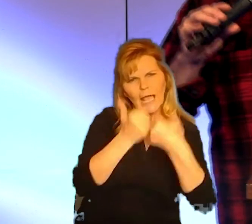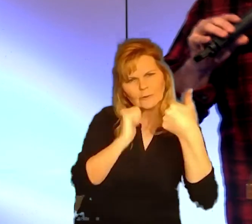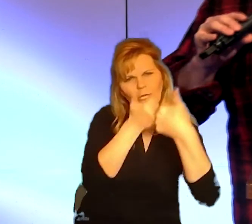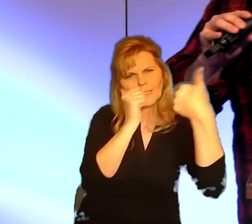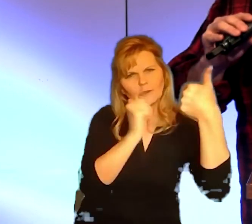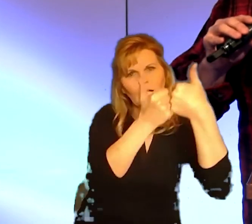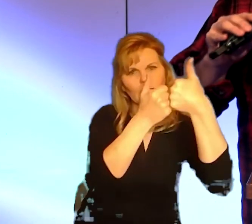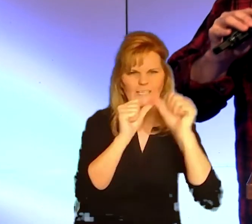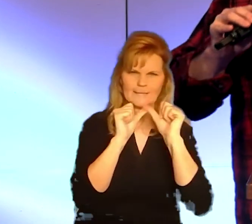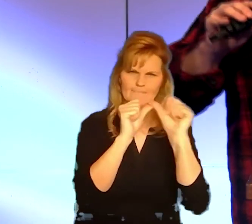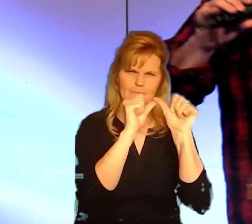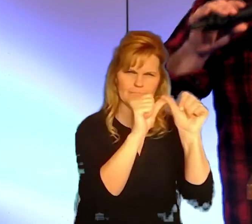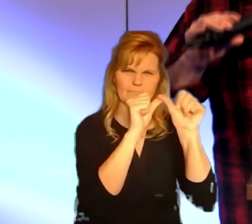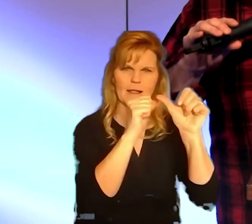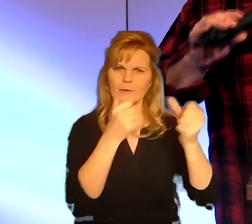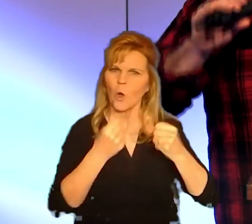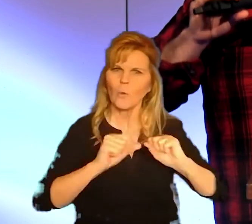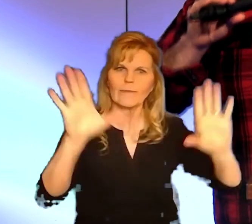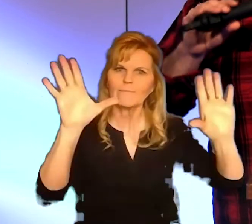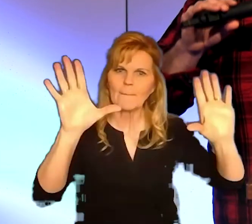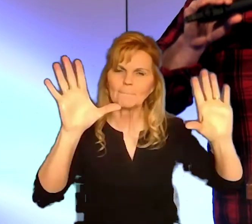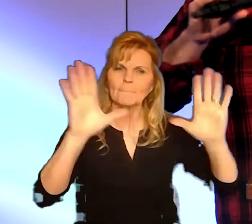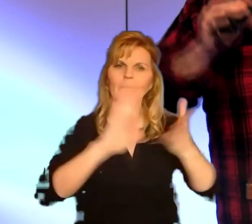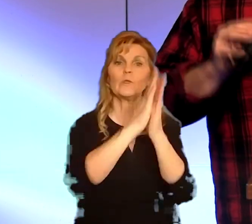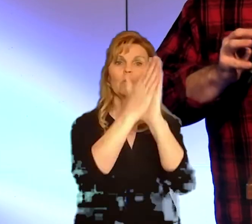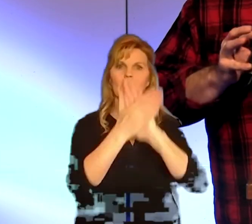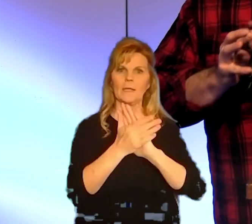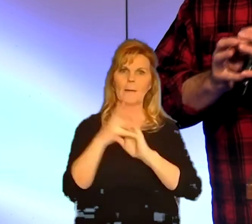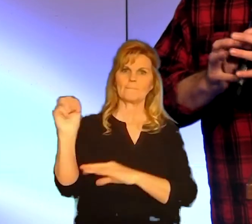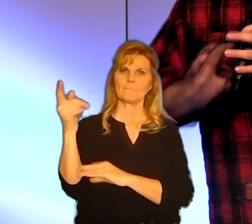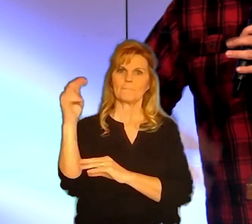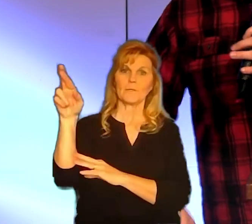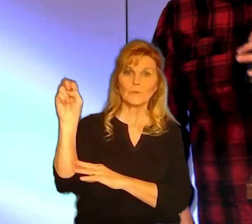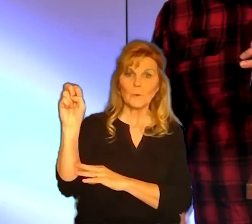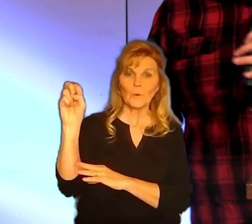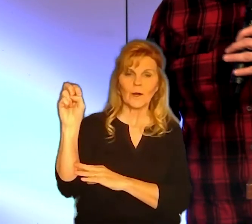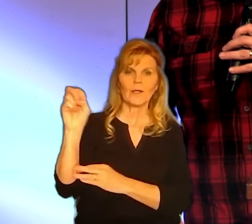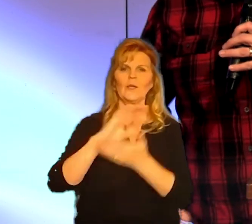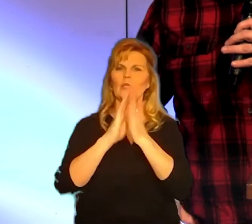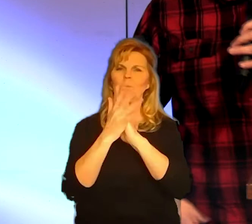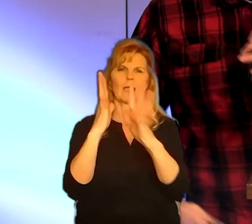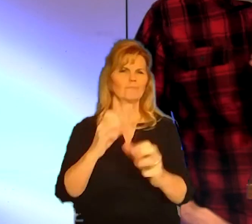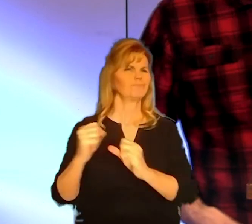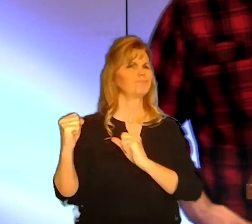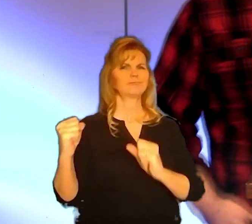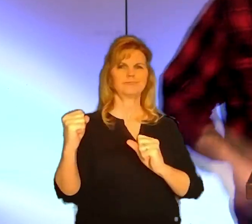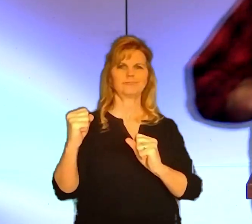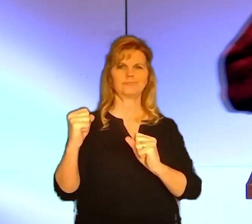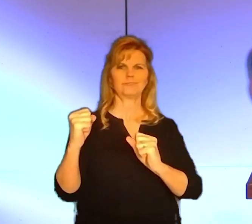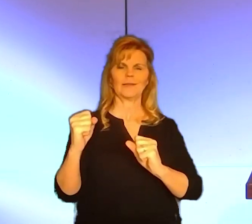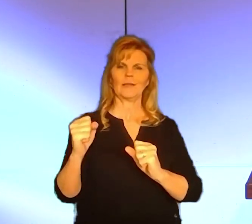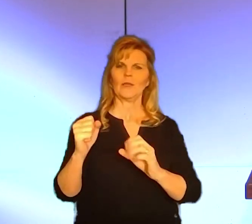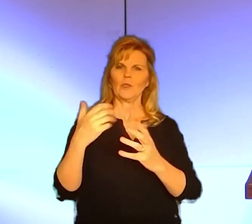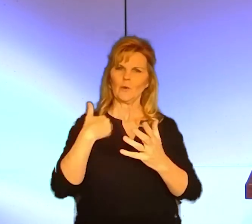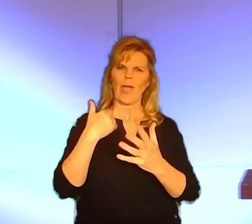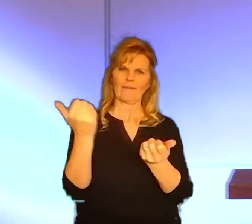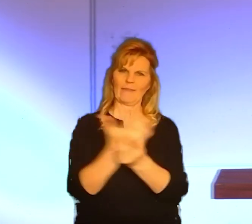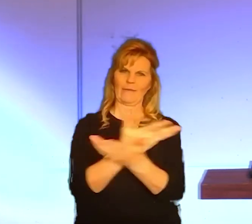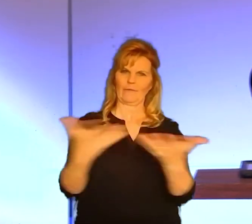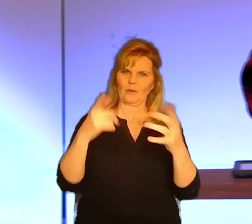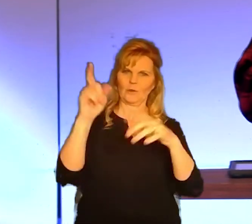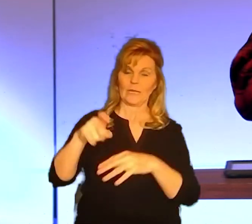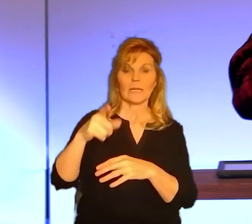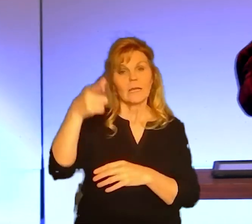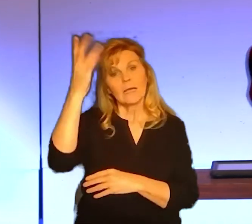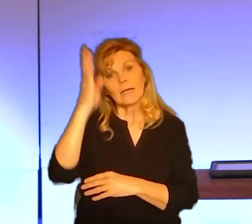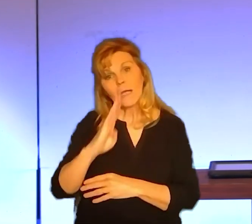to finish its work so that you may be mature and complete, not lacking anything. You know what? I think God